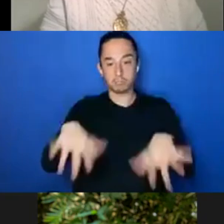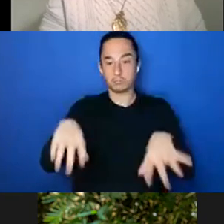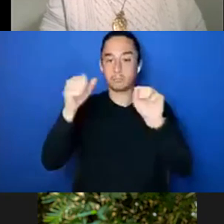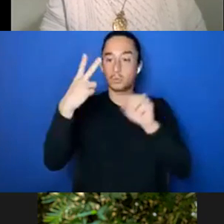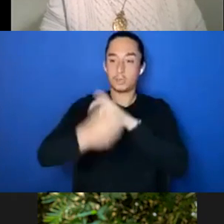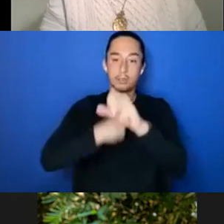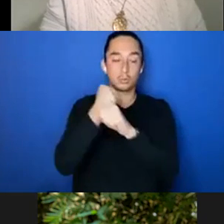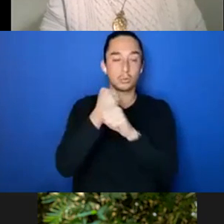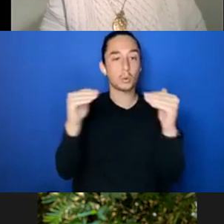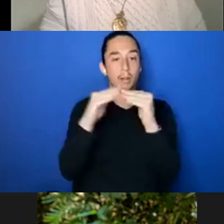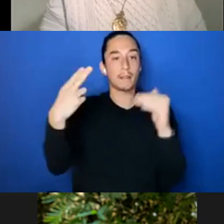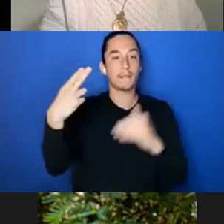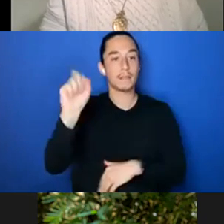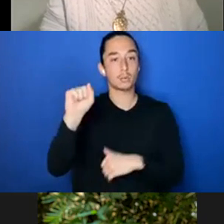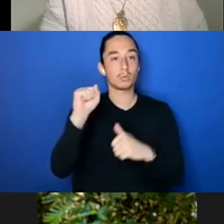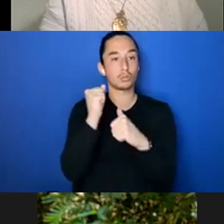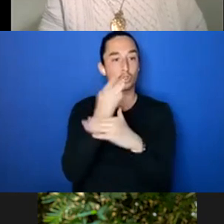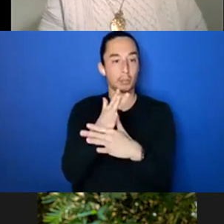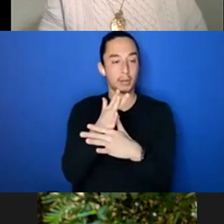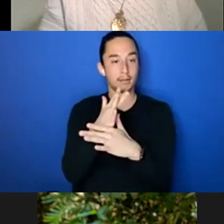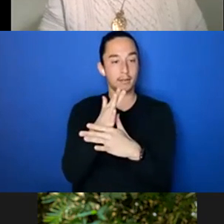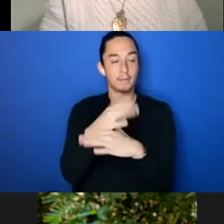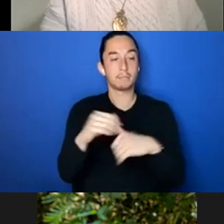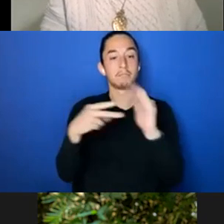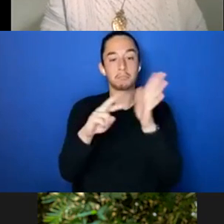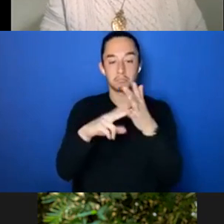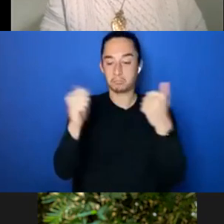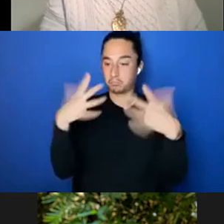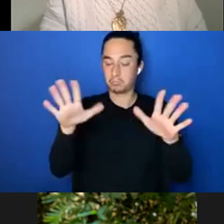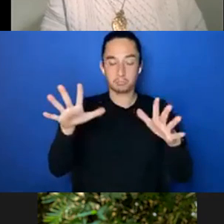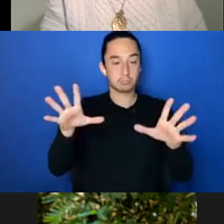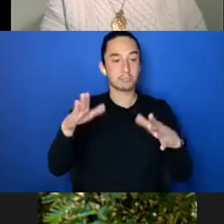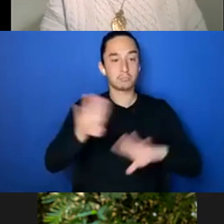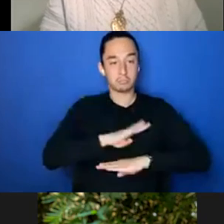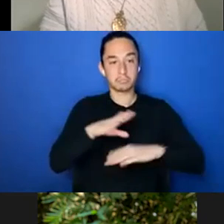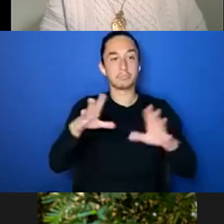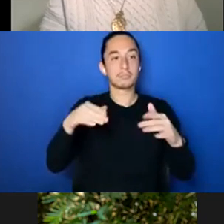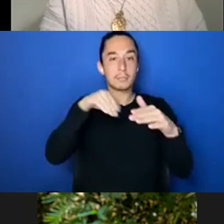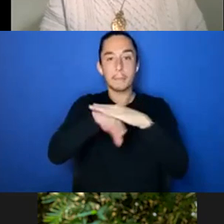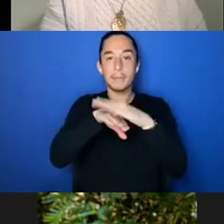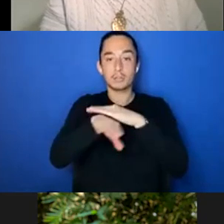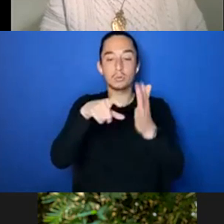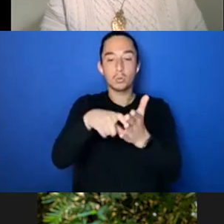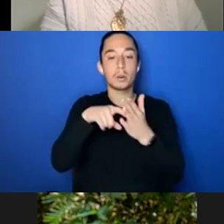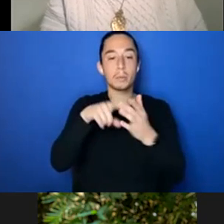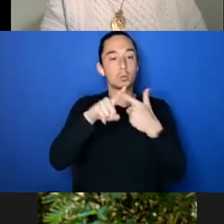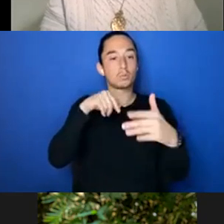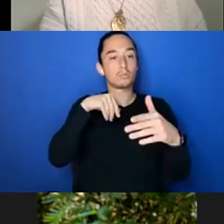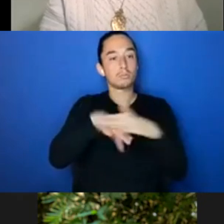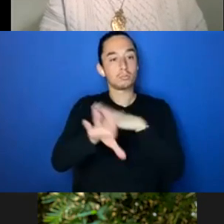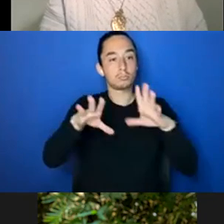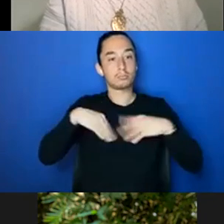the equivalent of high school German, they have met the admissions requirements to get into the university